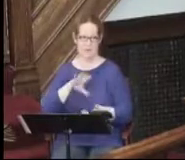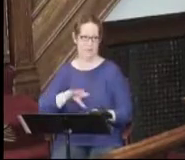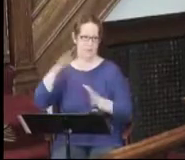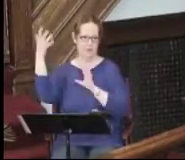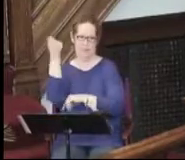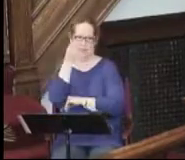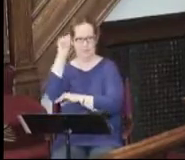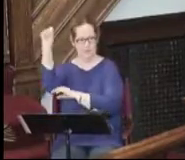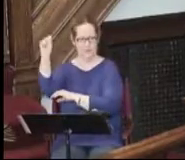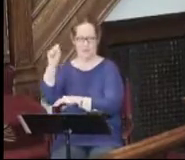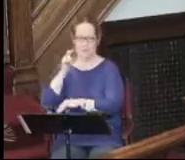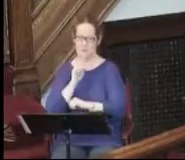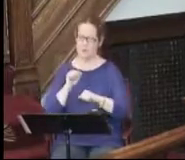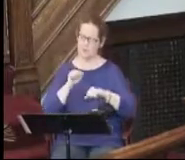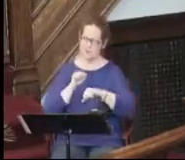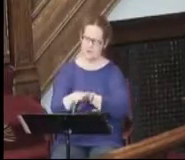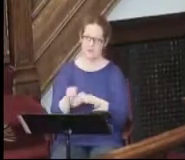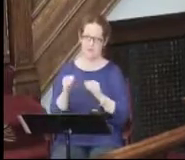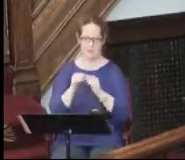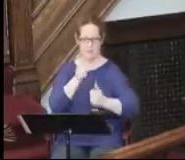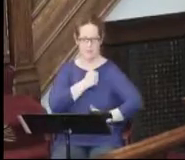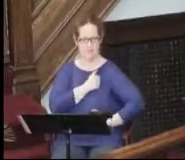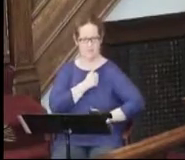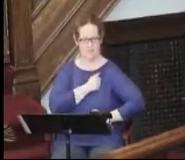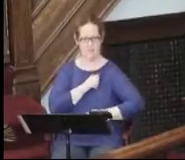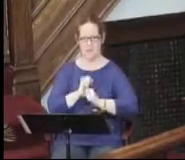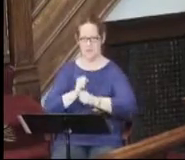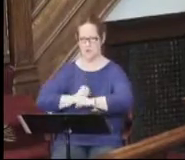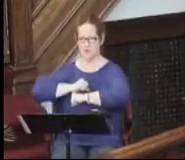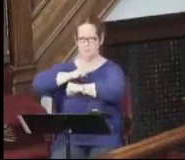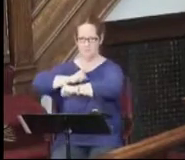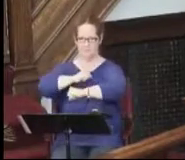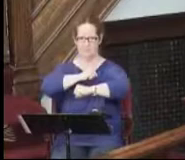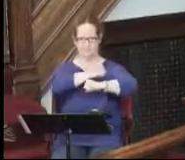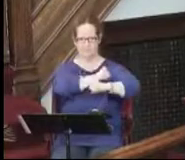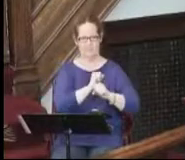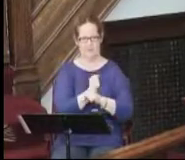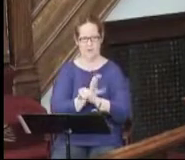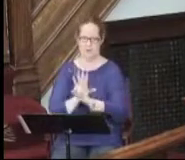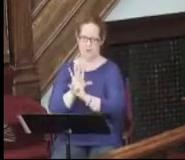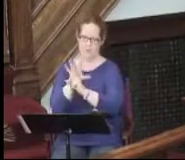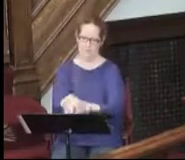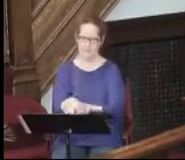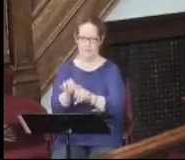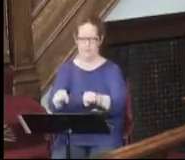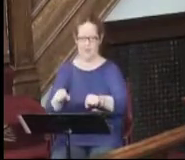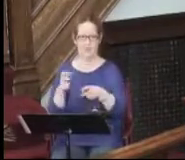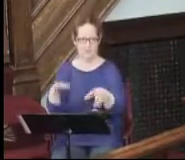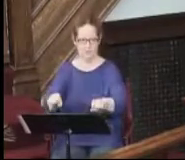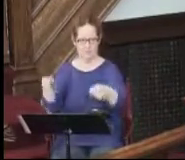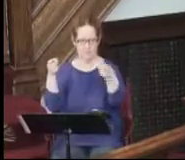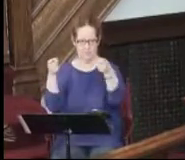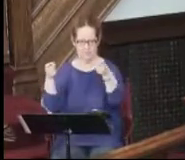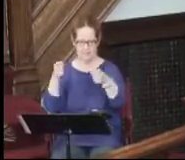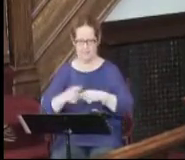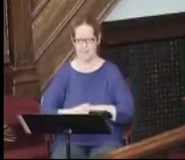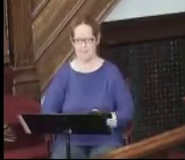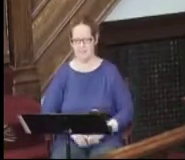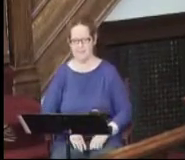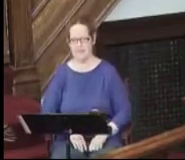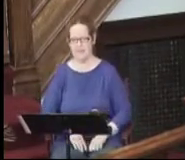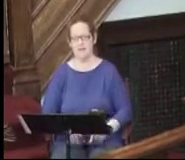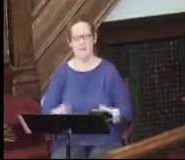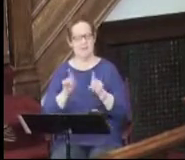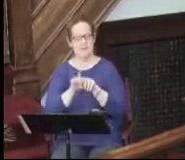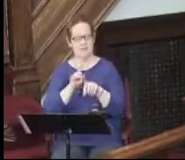revolt, so they sent a garrison to shore up the Roman oppressors. Occupiers. Well,